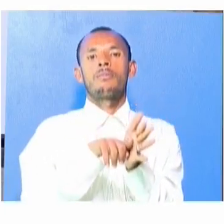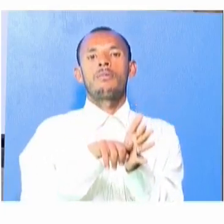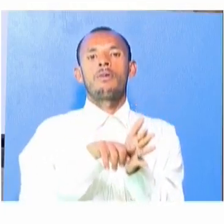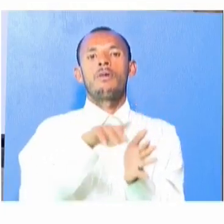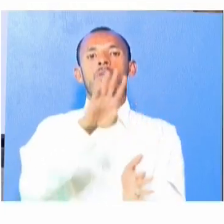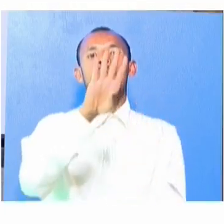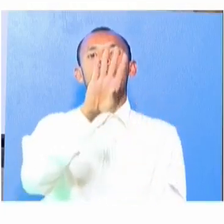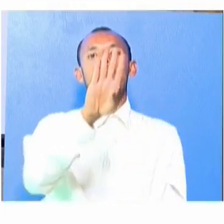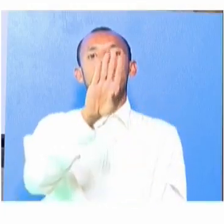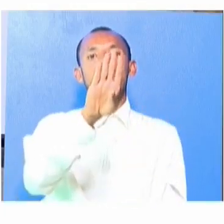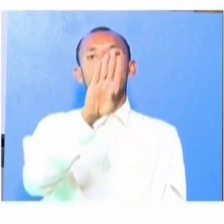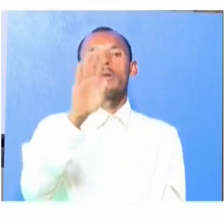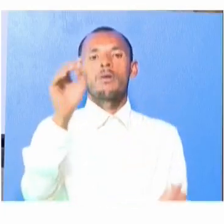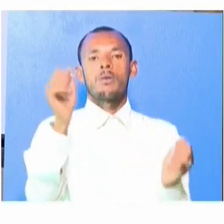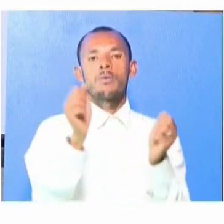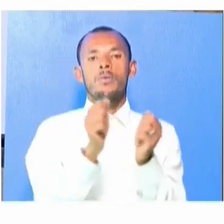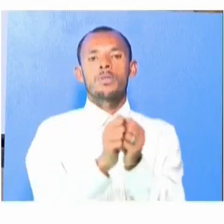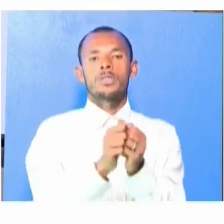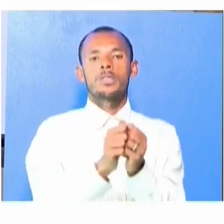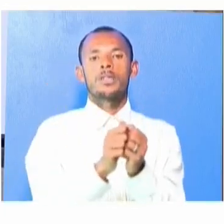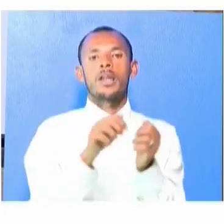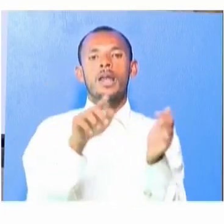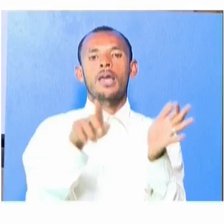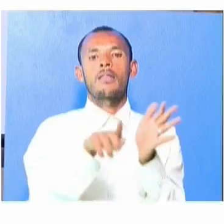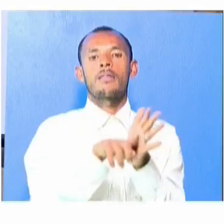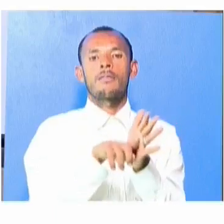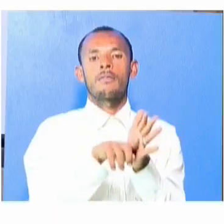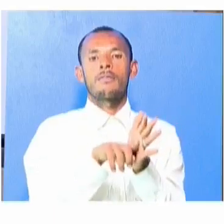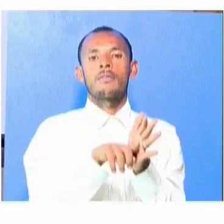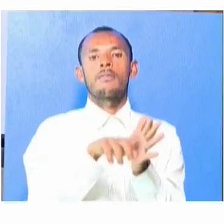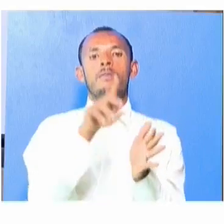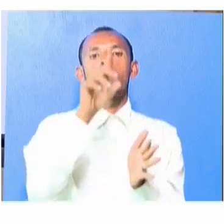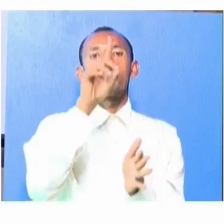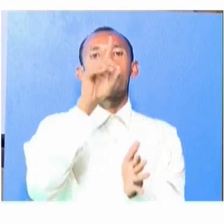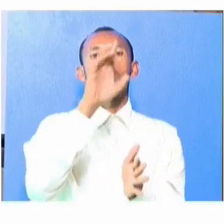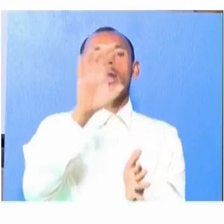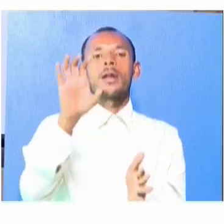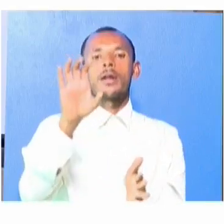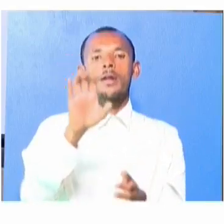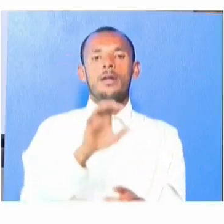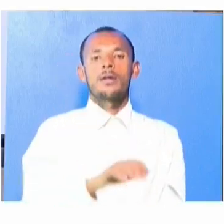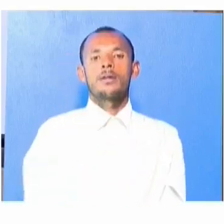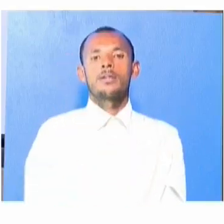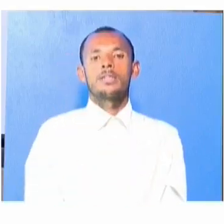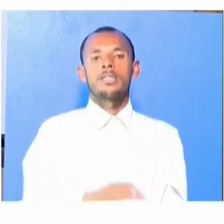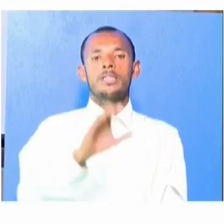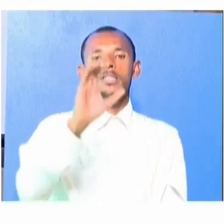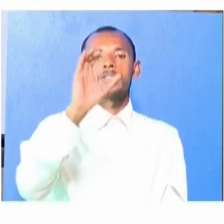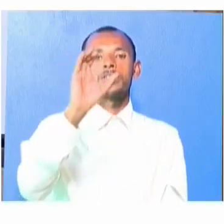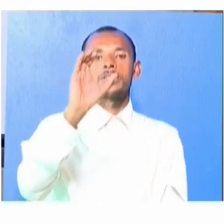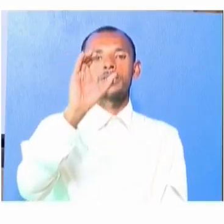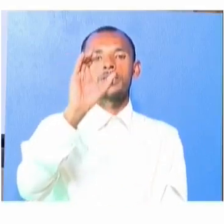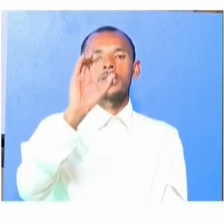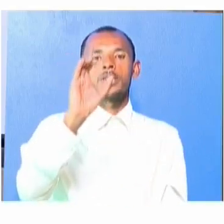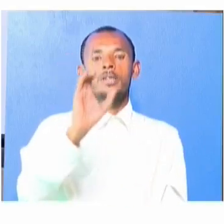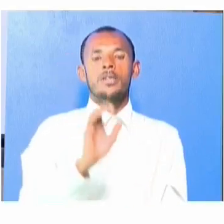4 with negative 100. And C,